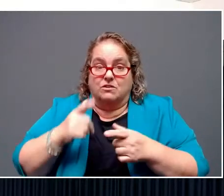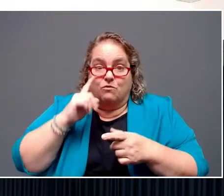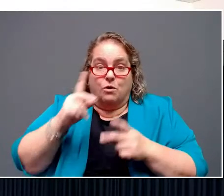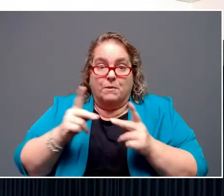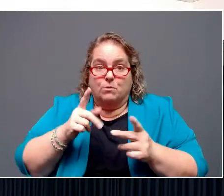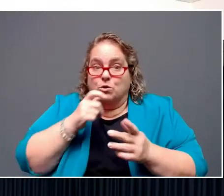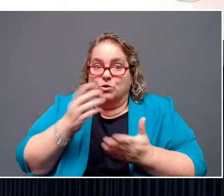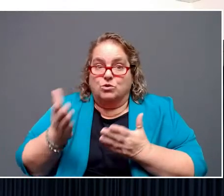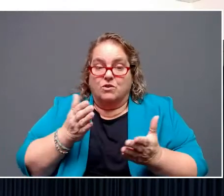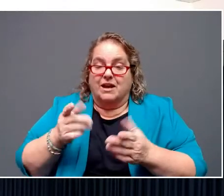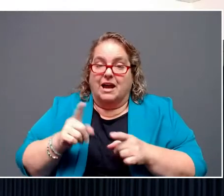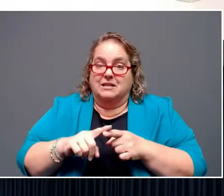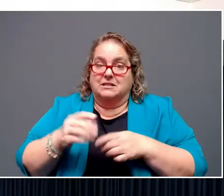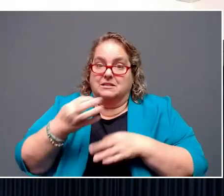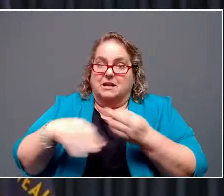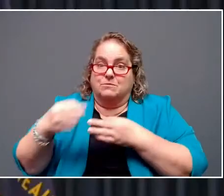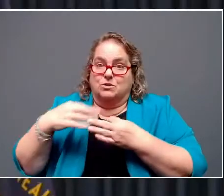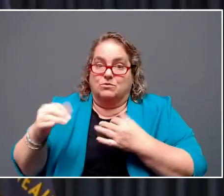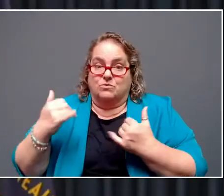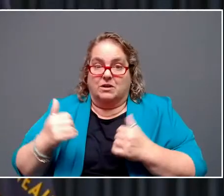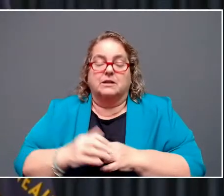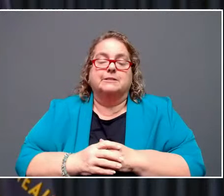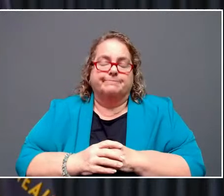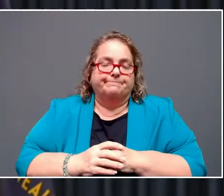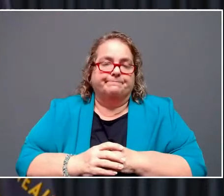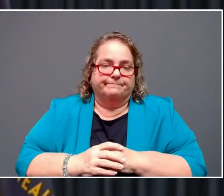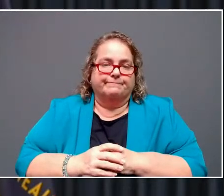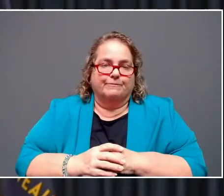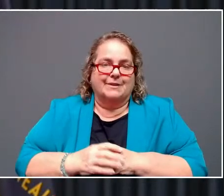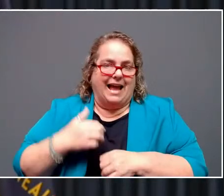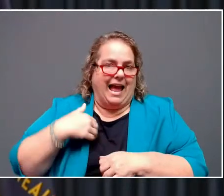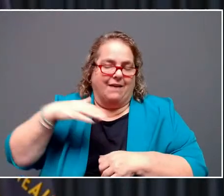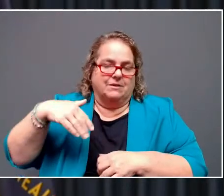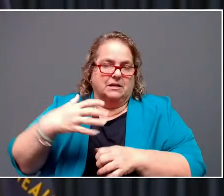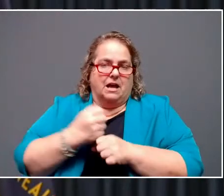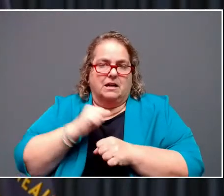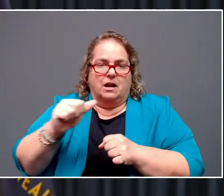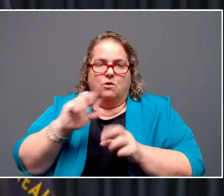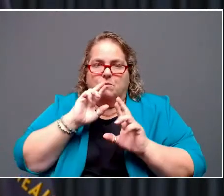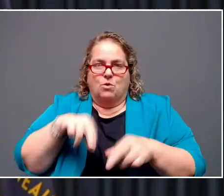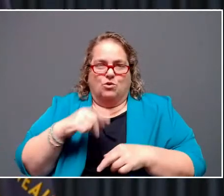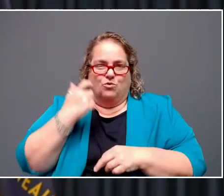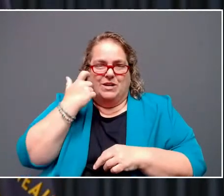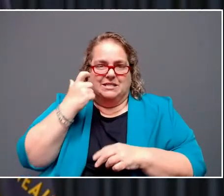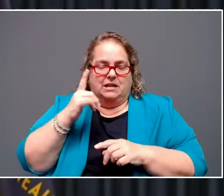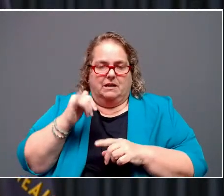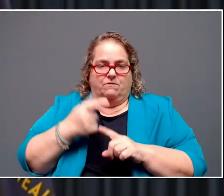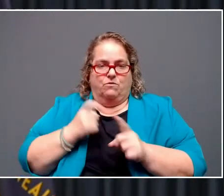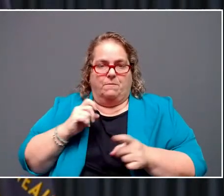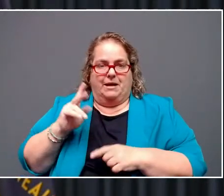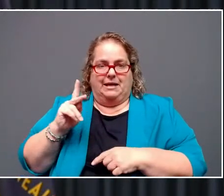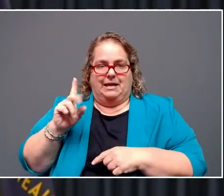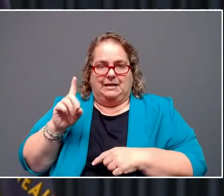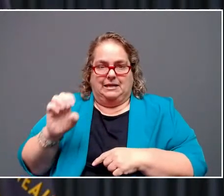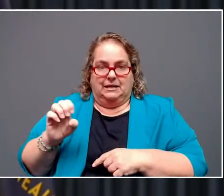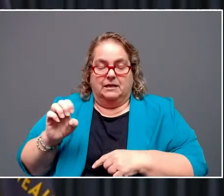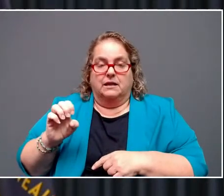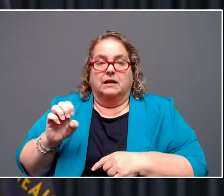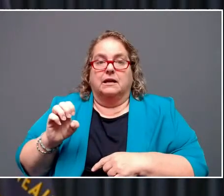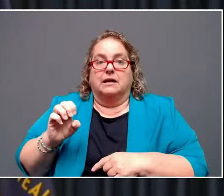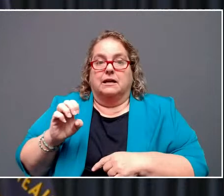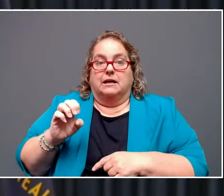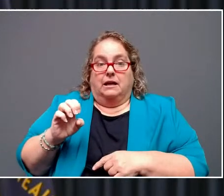substitutes right now? So I haven't gotten a report recently from KDE.